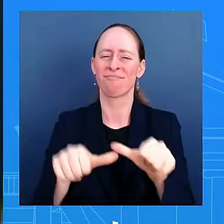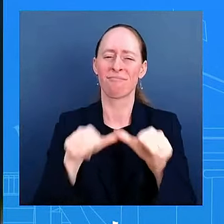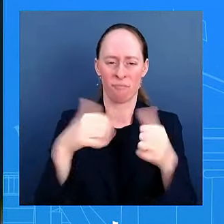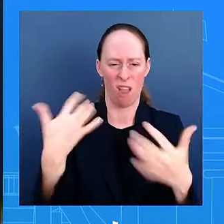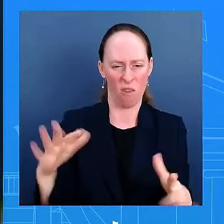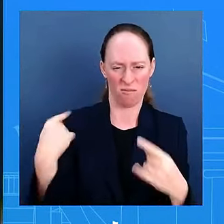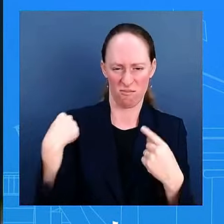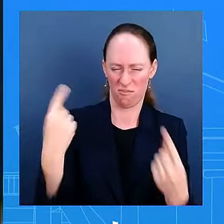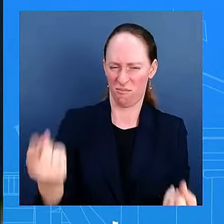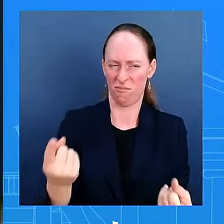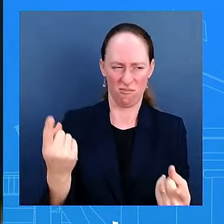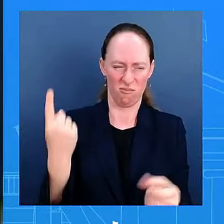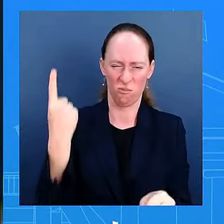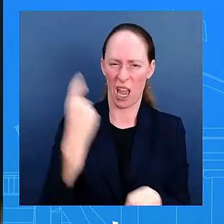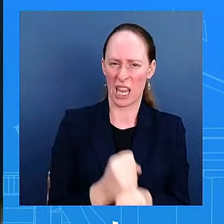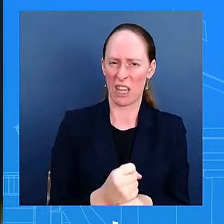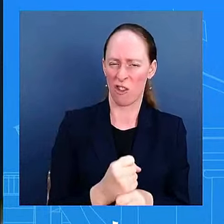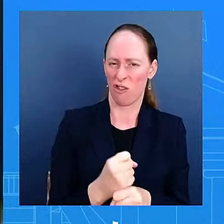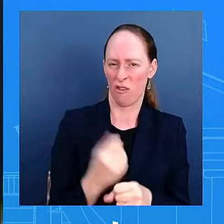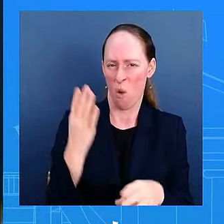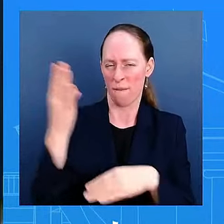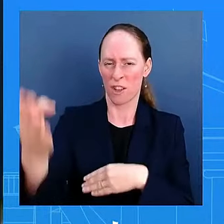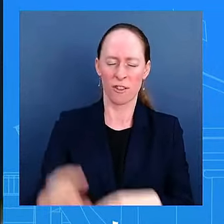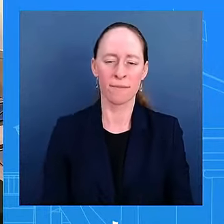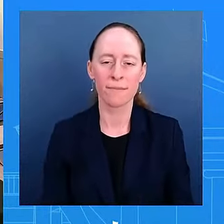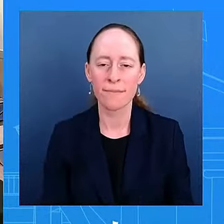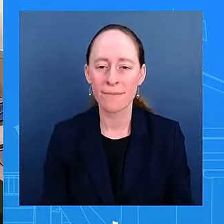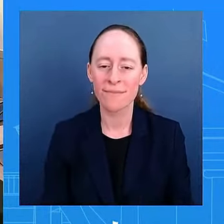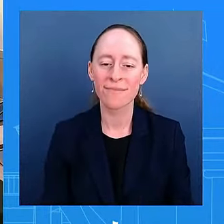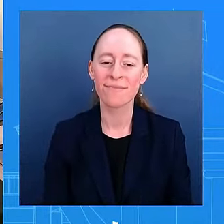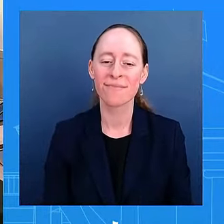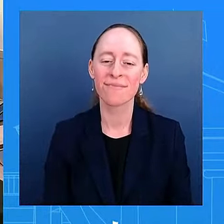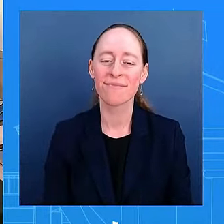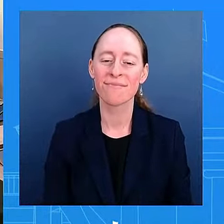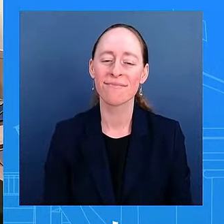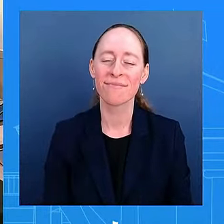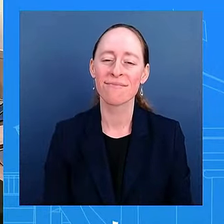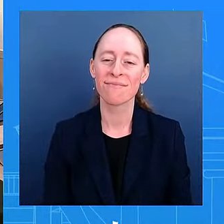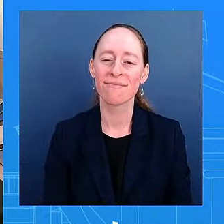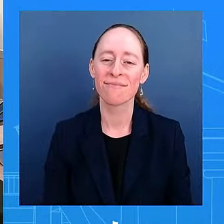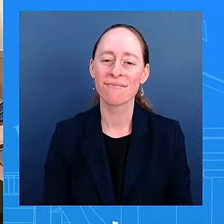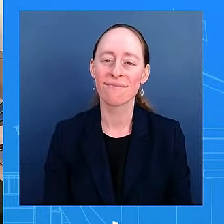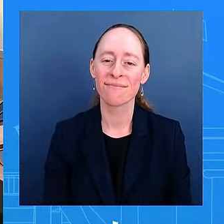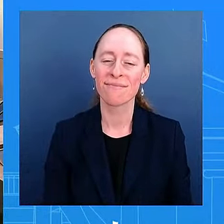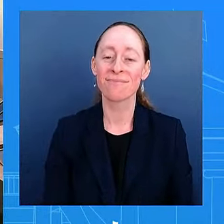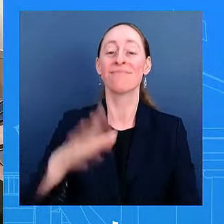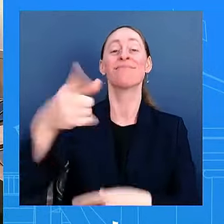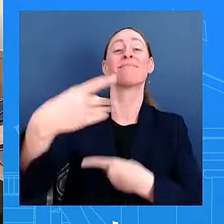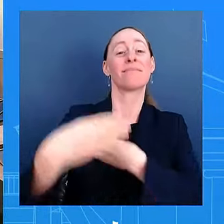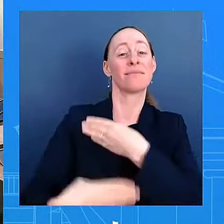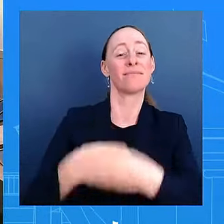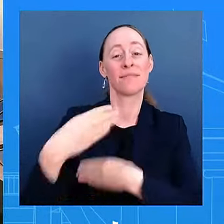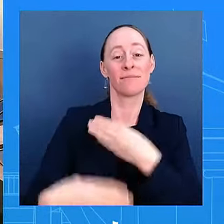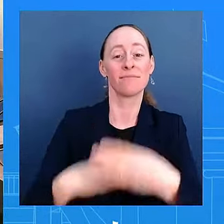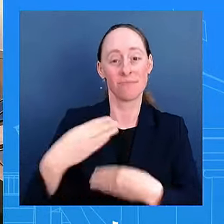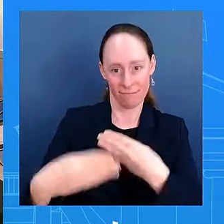you, Karine. Earlier this week, Hezbollah's Deputy Secretary General expressed a willingness to renew talks for